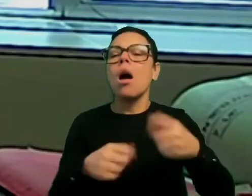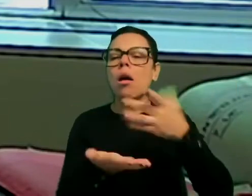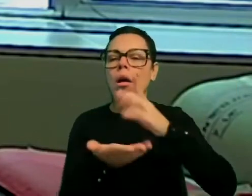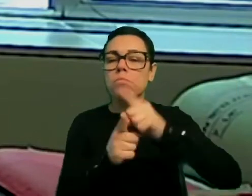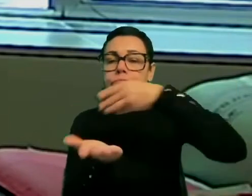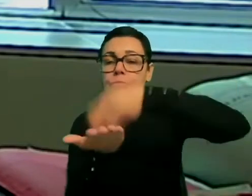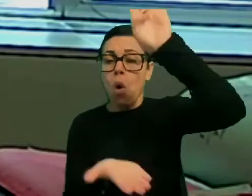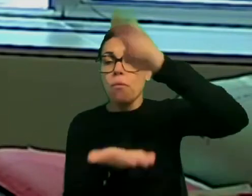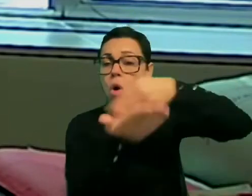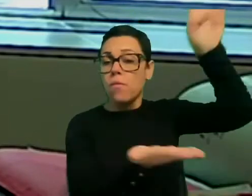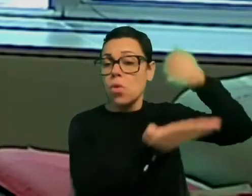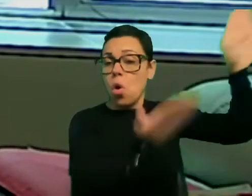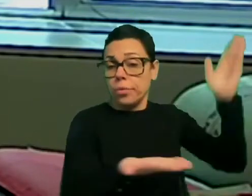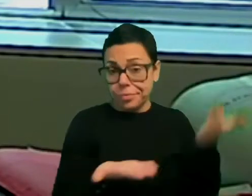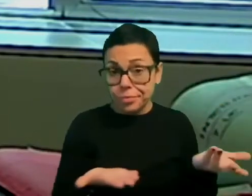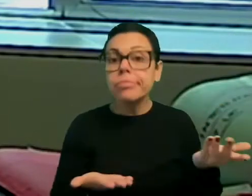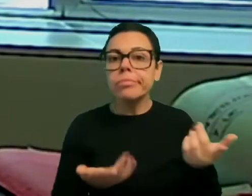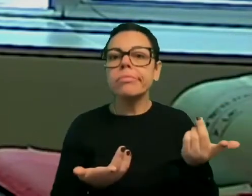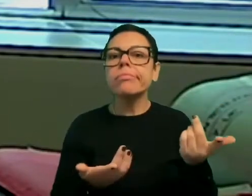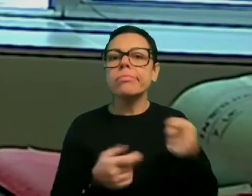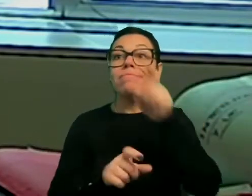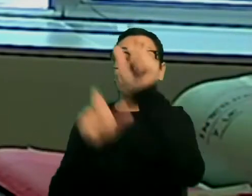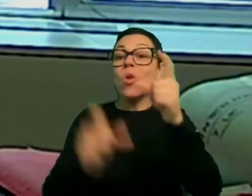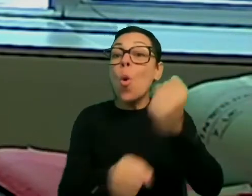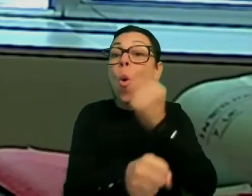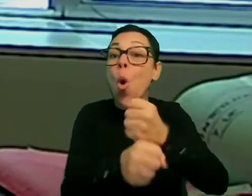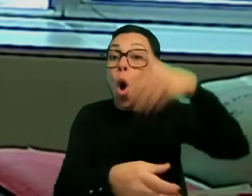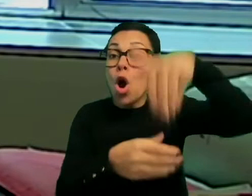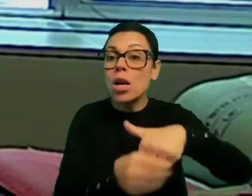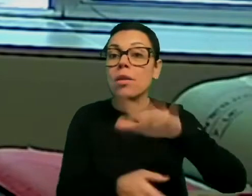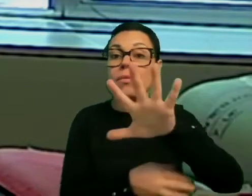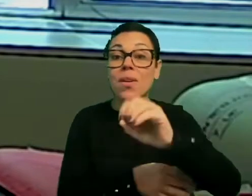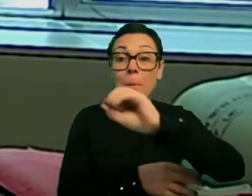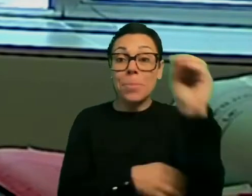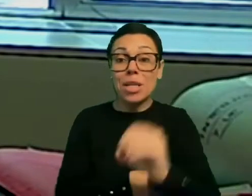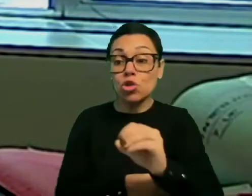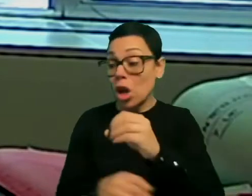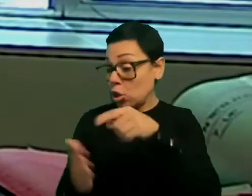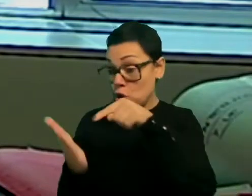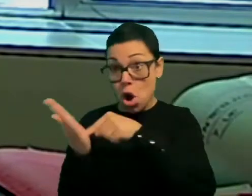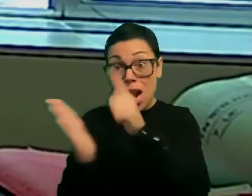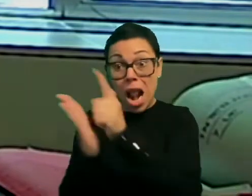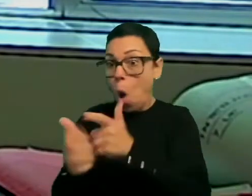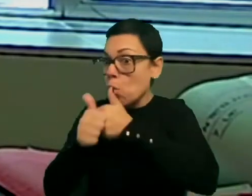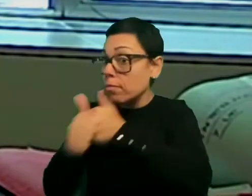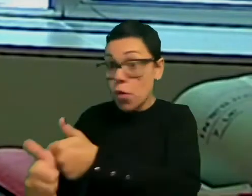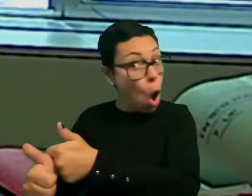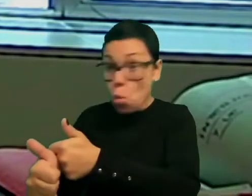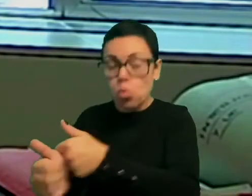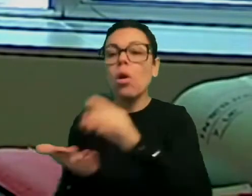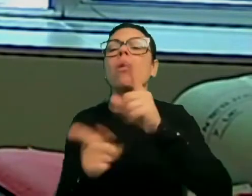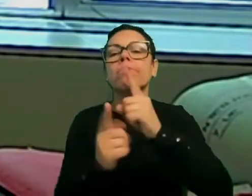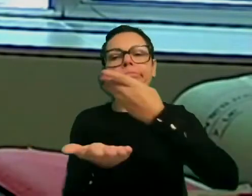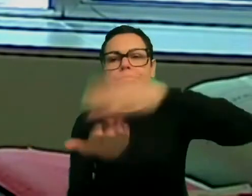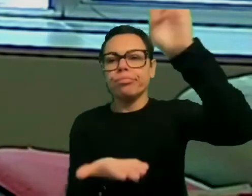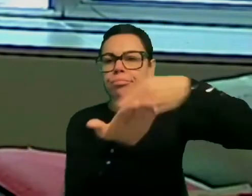50 employees. And secondly, also another example is that we have put into place the